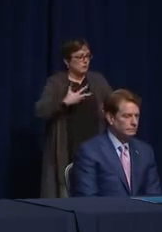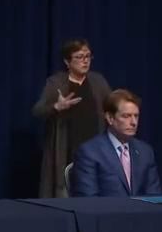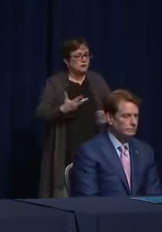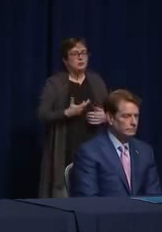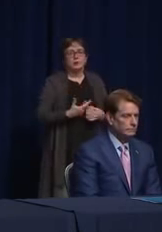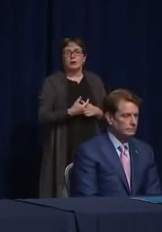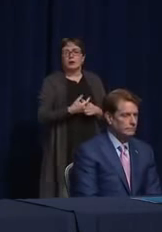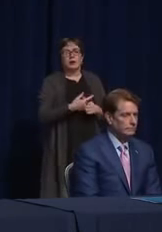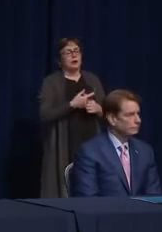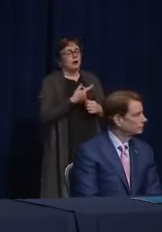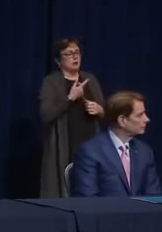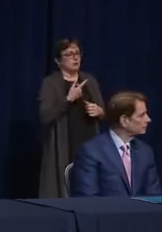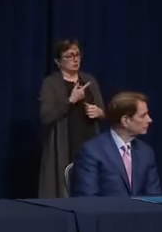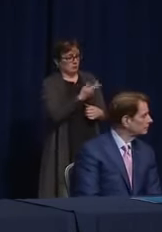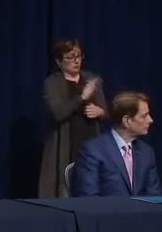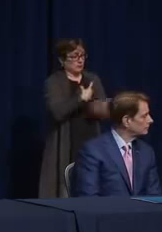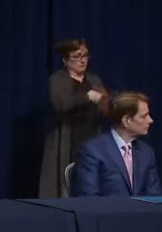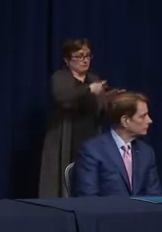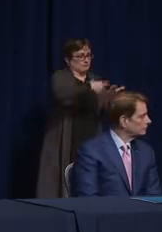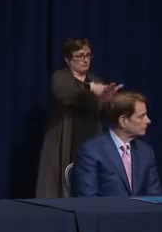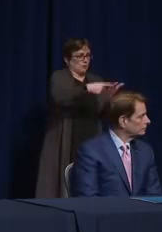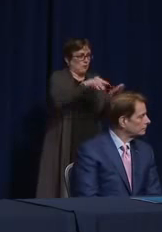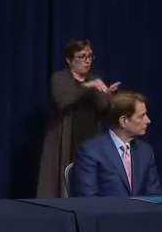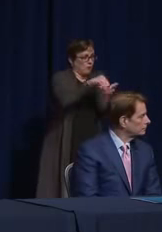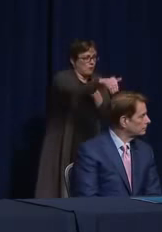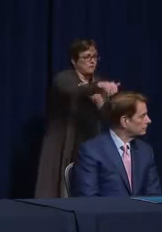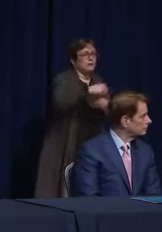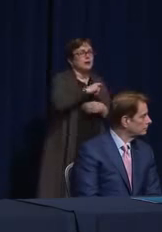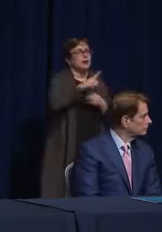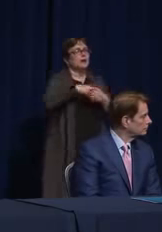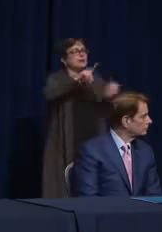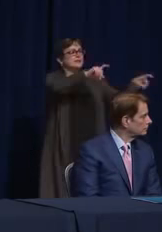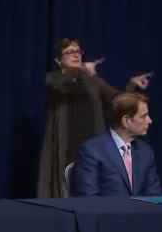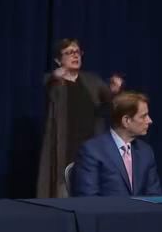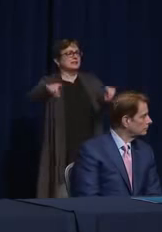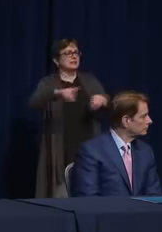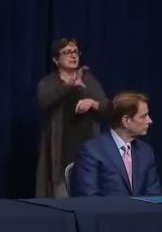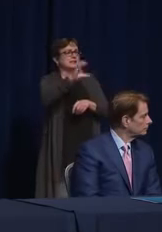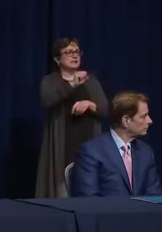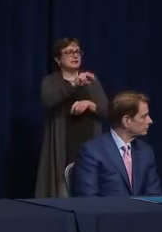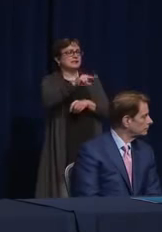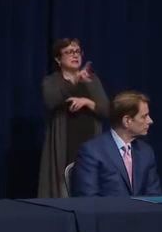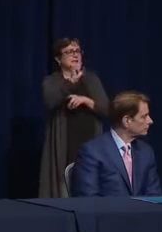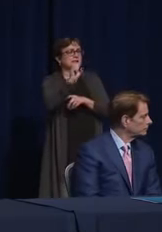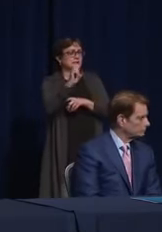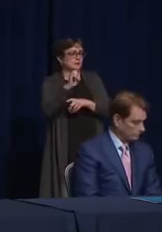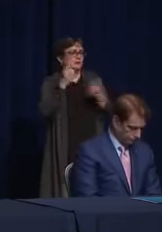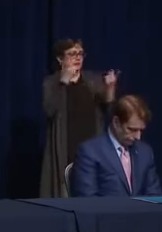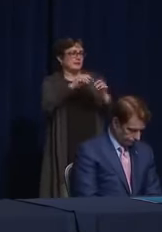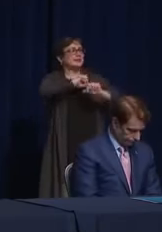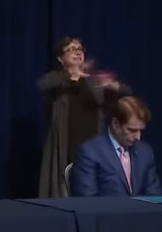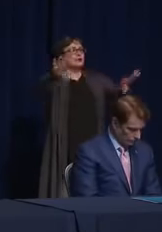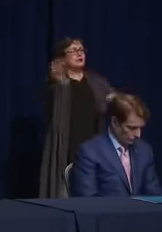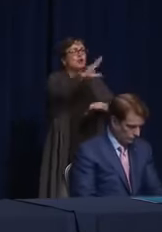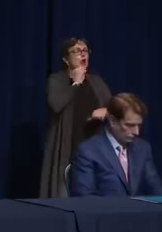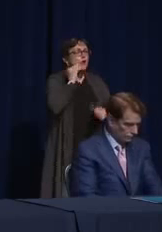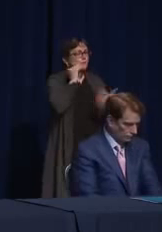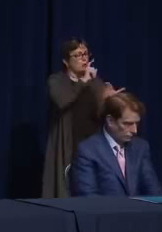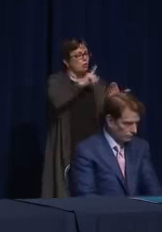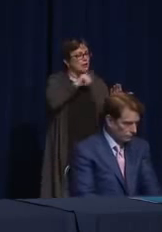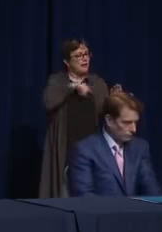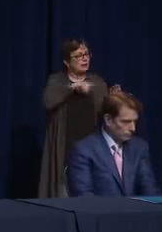conversation yesterday, the day before, about the census, which is upon us in the midst of this crisis. I